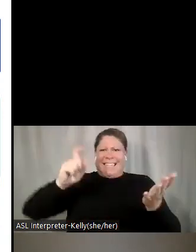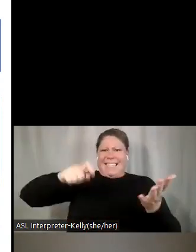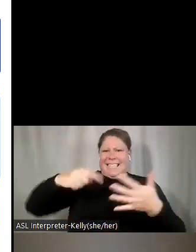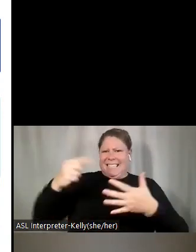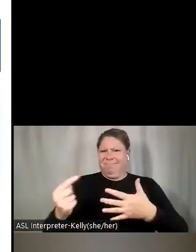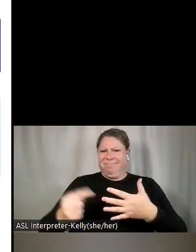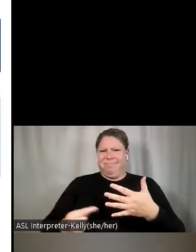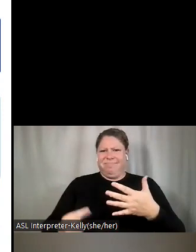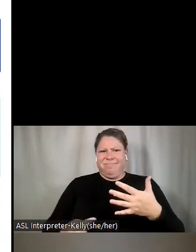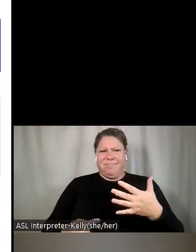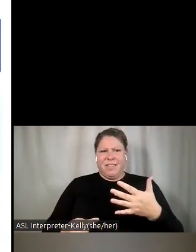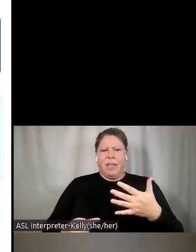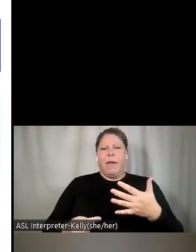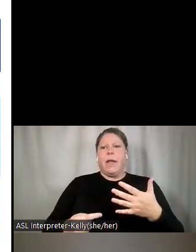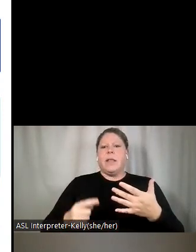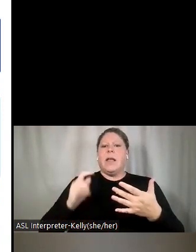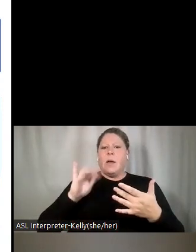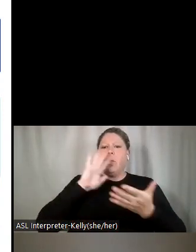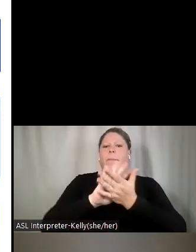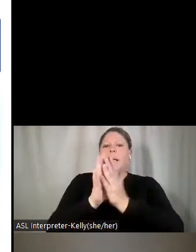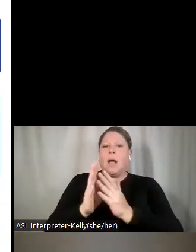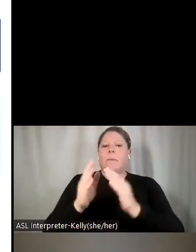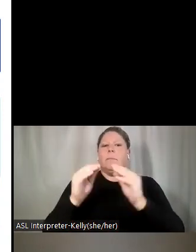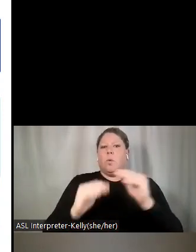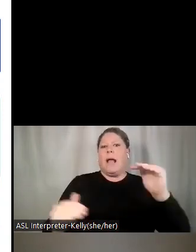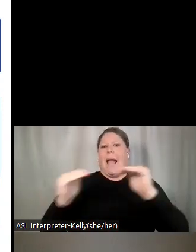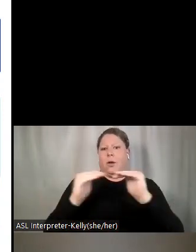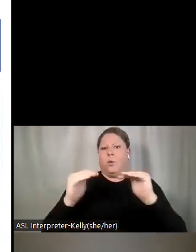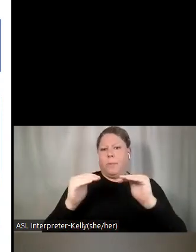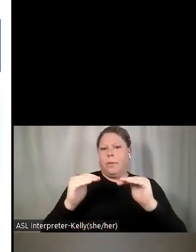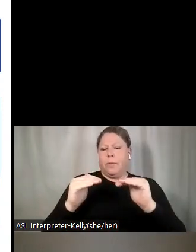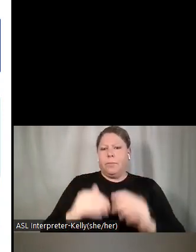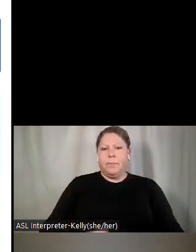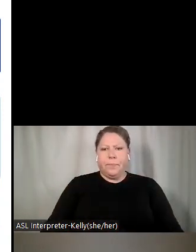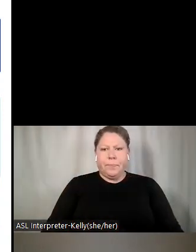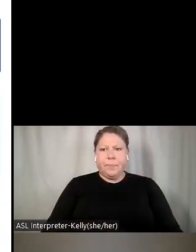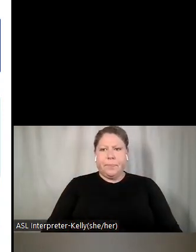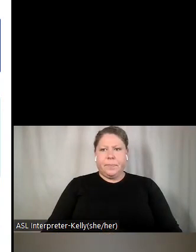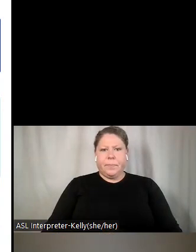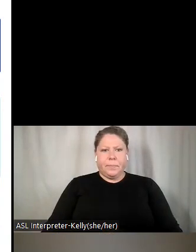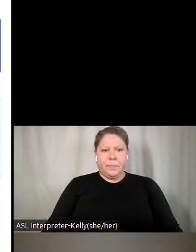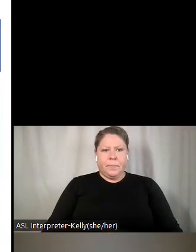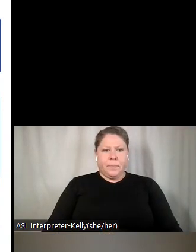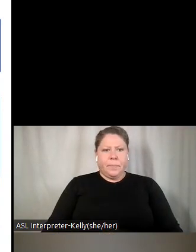more equitable population health outcomes across California. You go next slide.